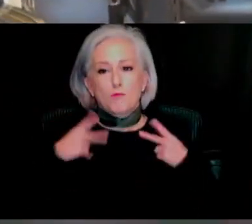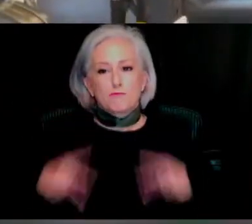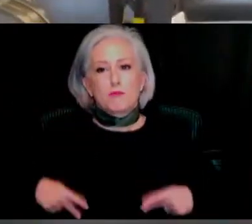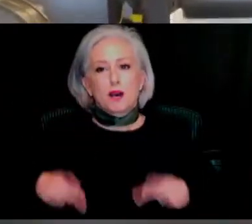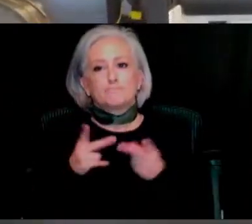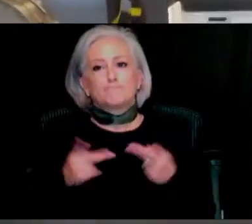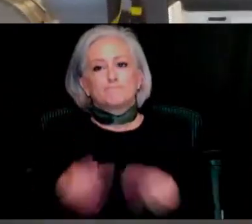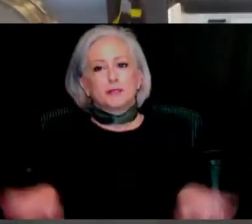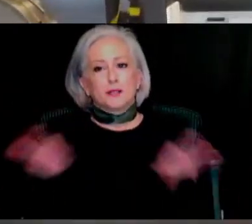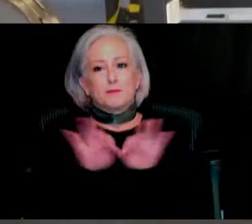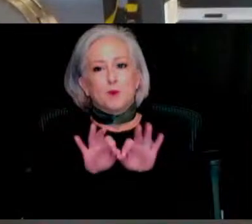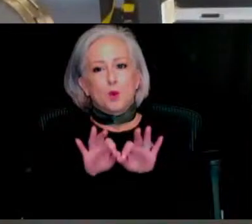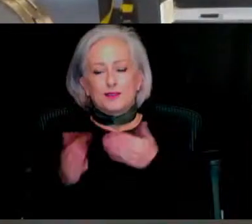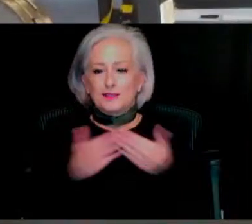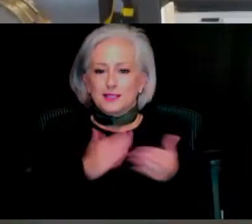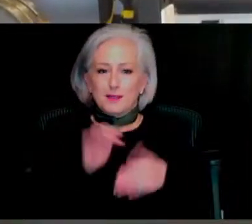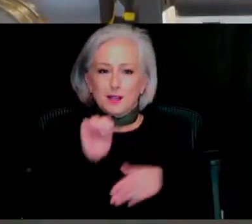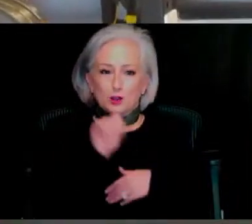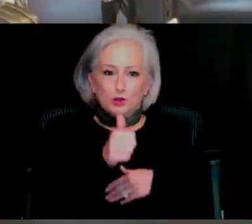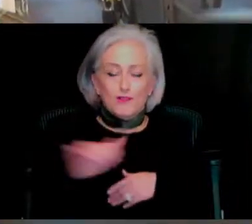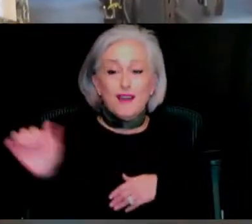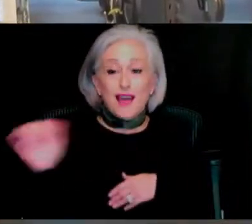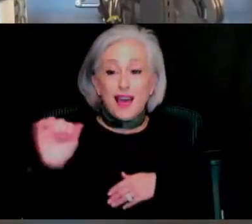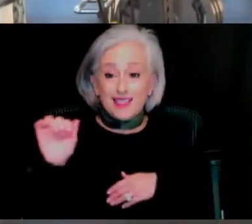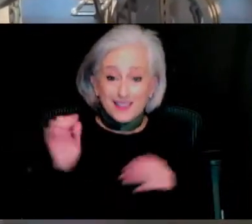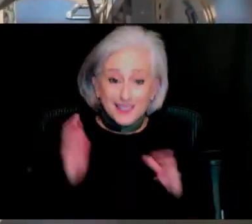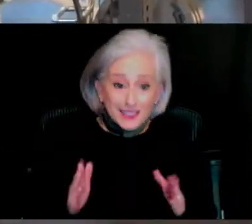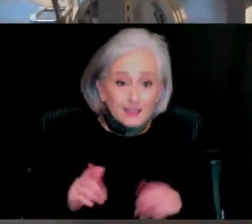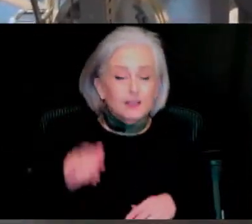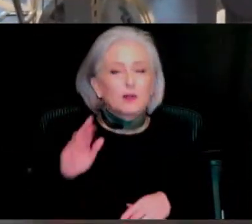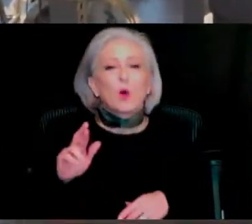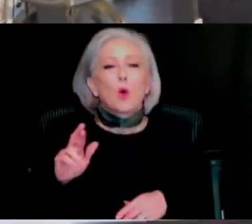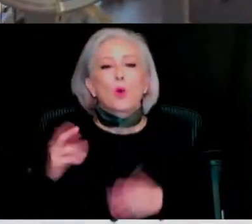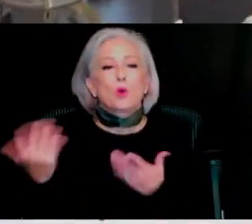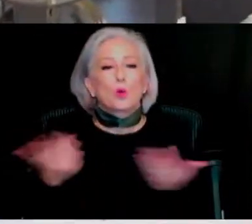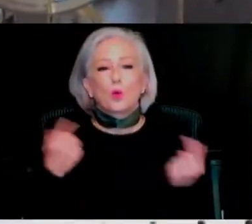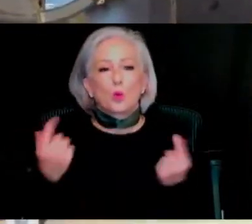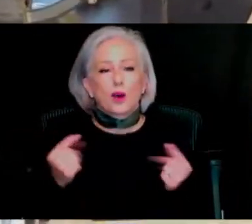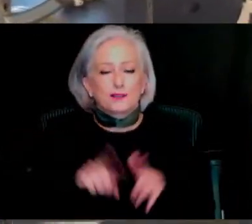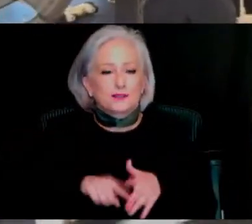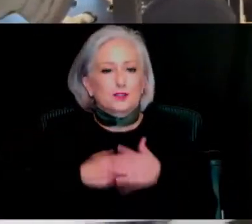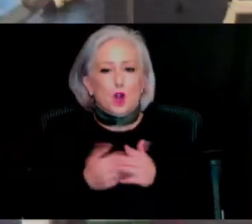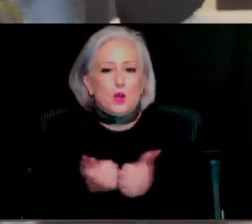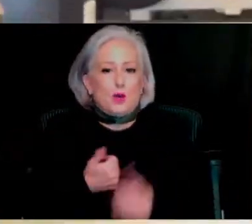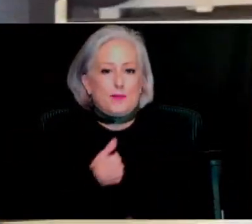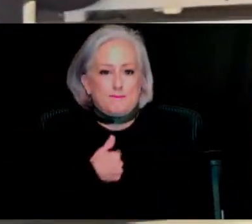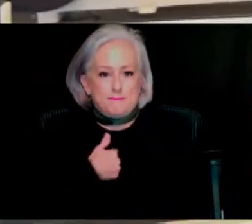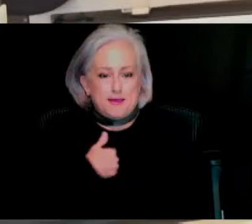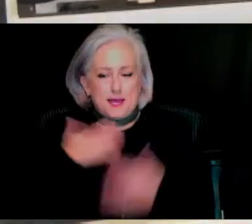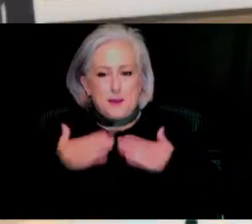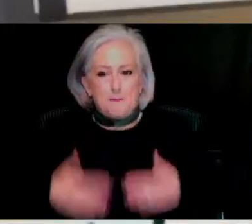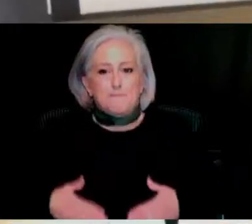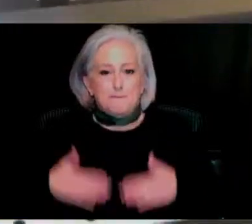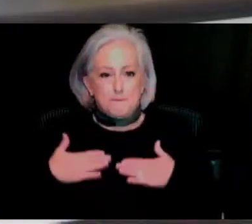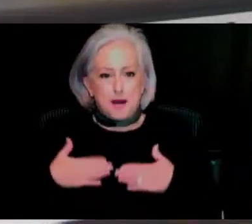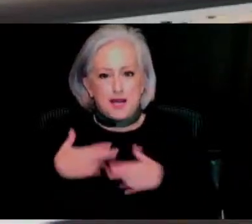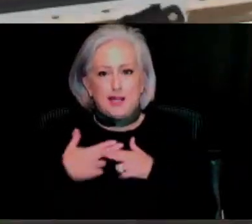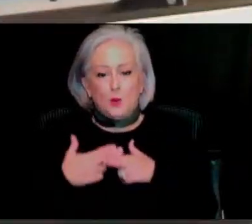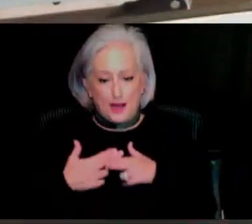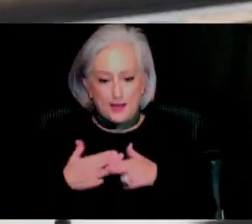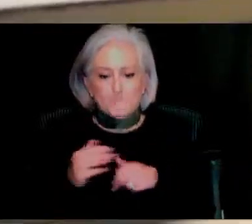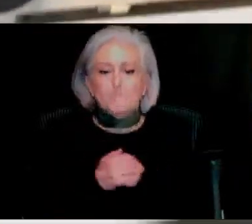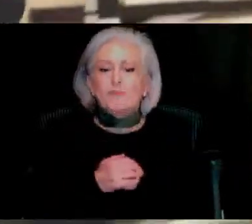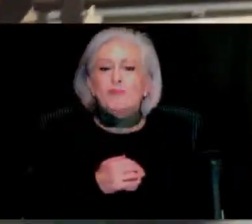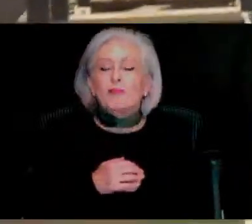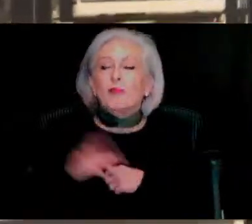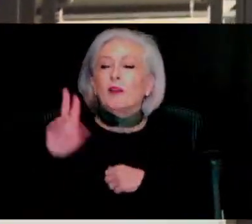a back squat or getting started with me doing body weight versions. But now, Kelsey, are these things that someone here